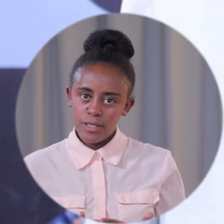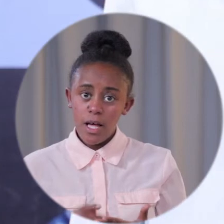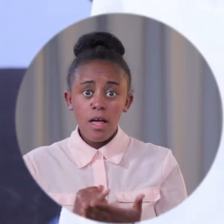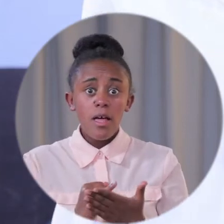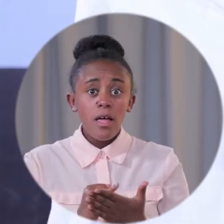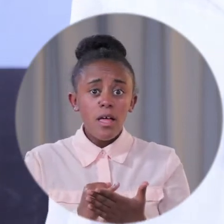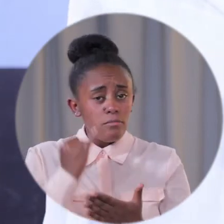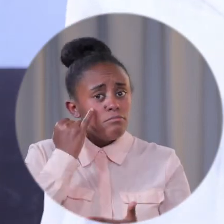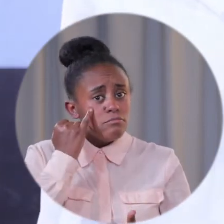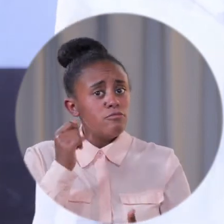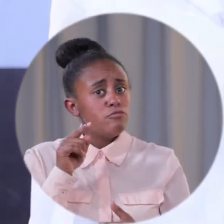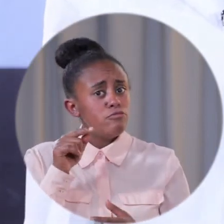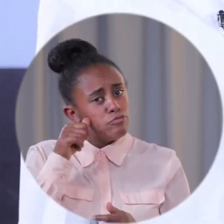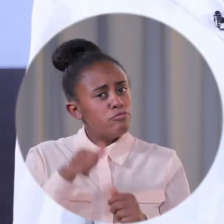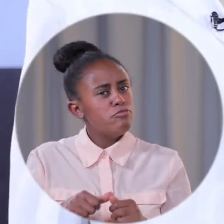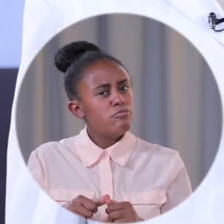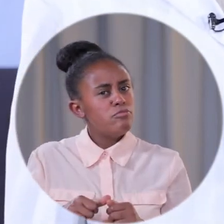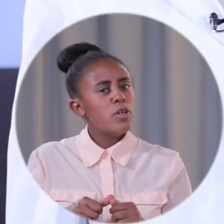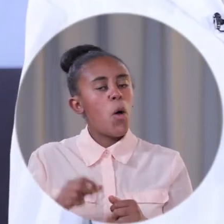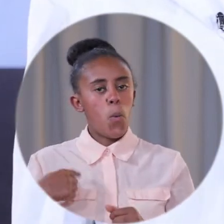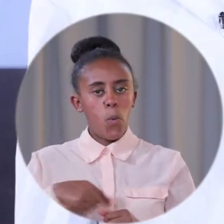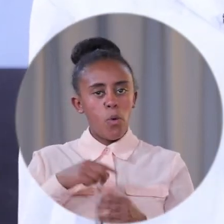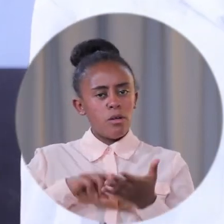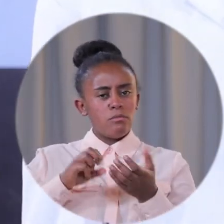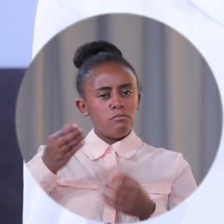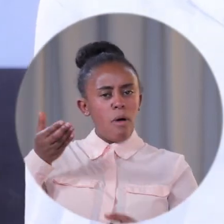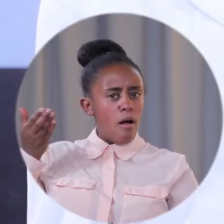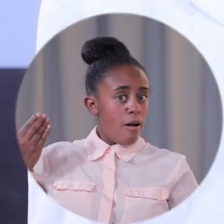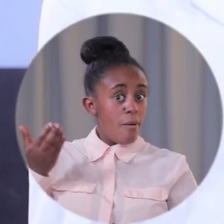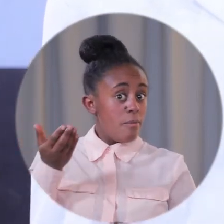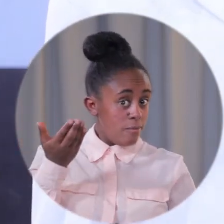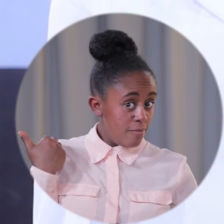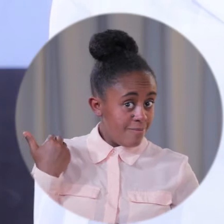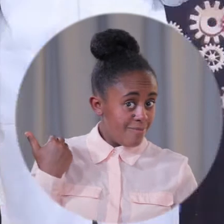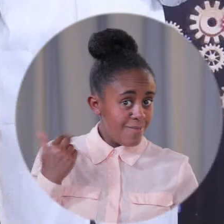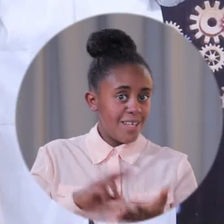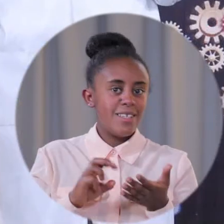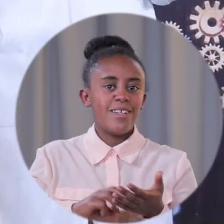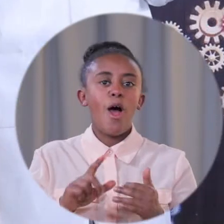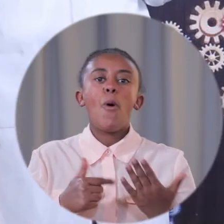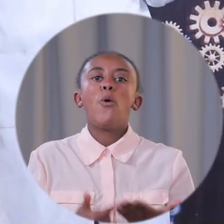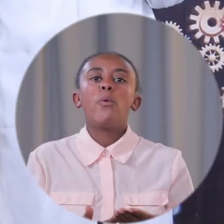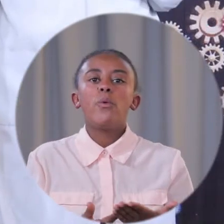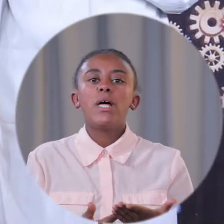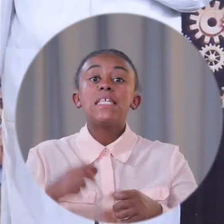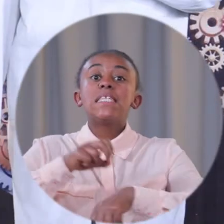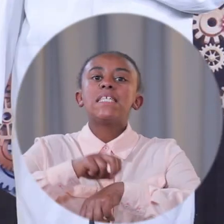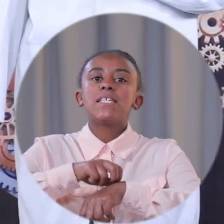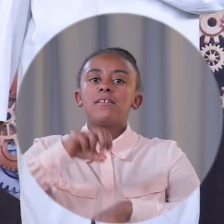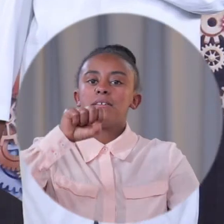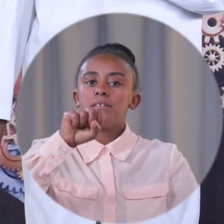If you remember, we read a passage last period, we read a passage about